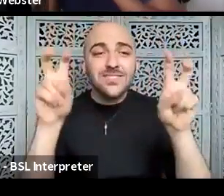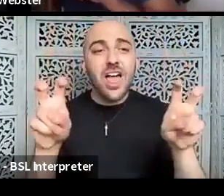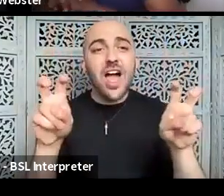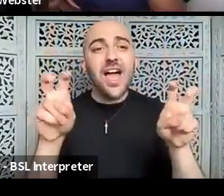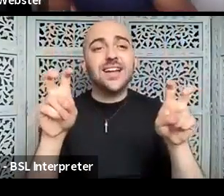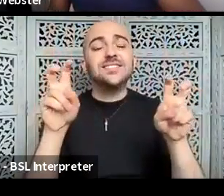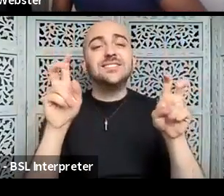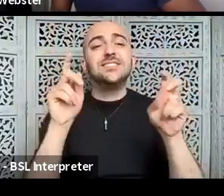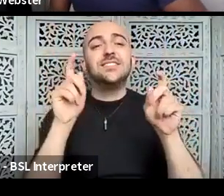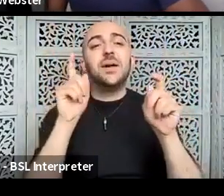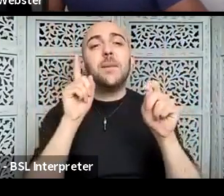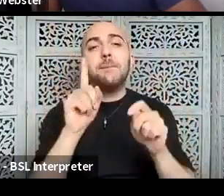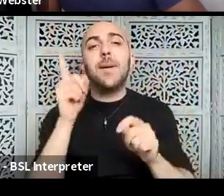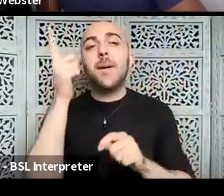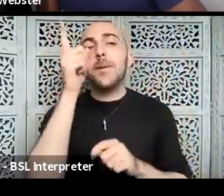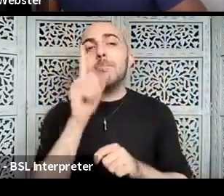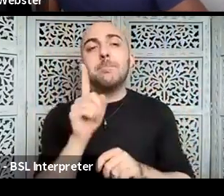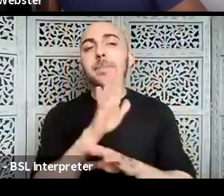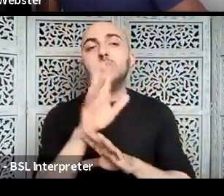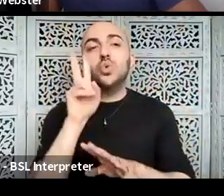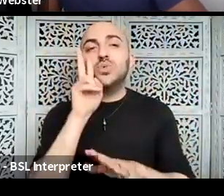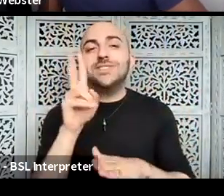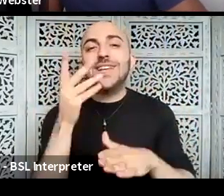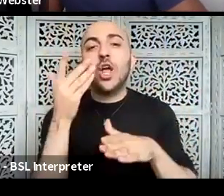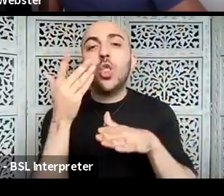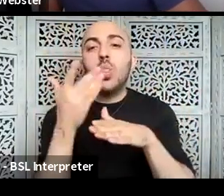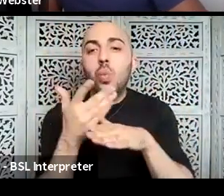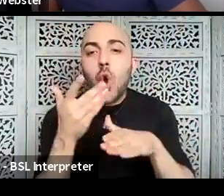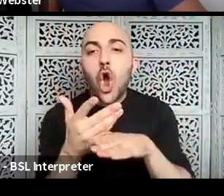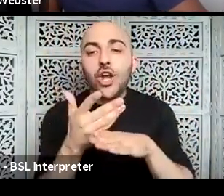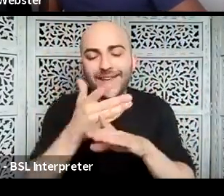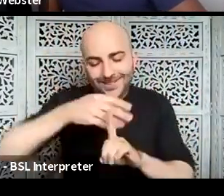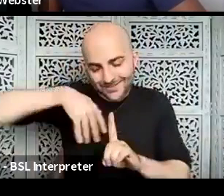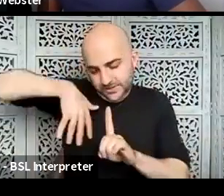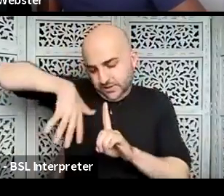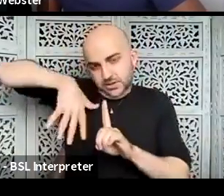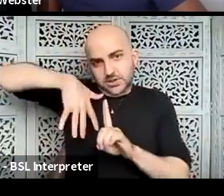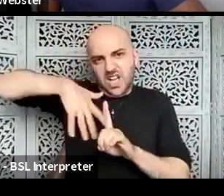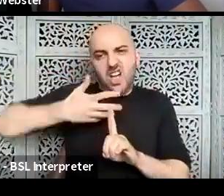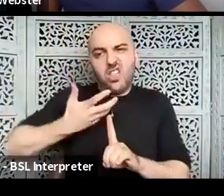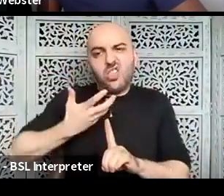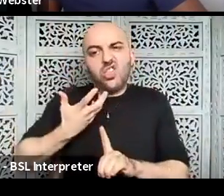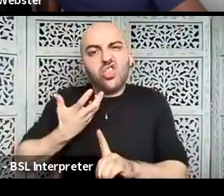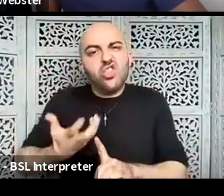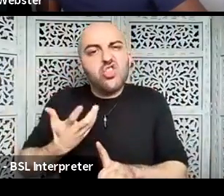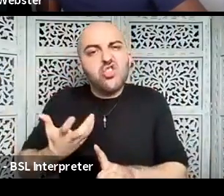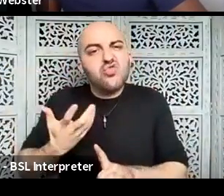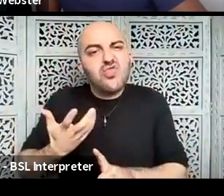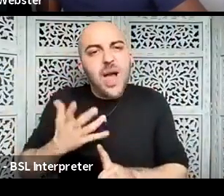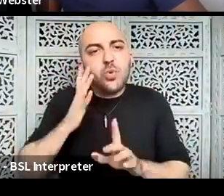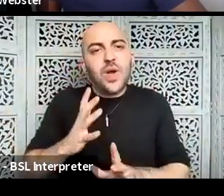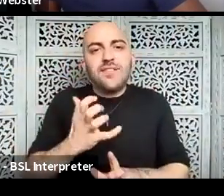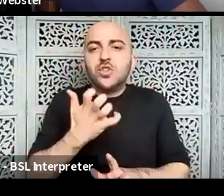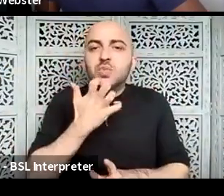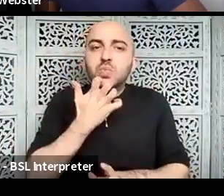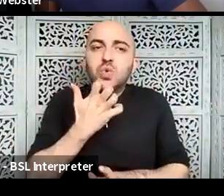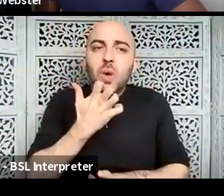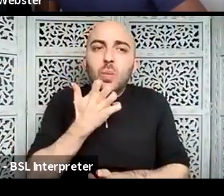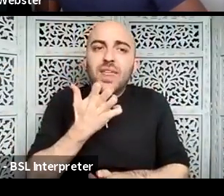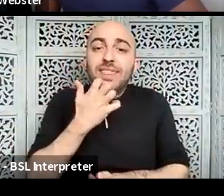magazine, but they don't see the workings and the crap that you have to put up with behind the scenes